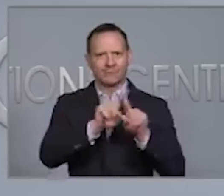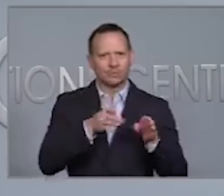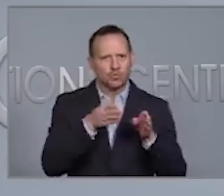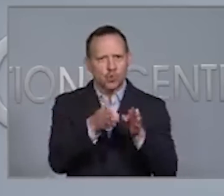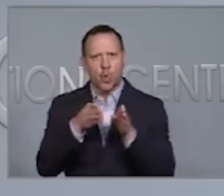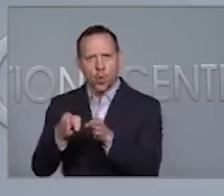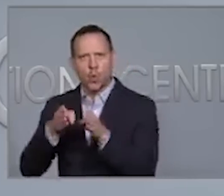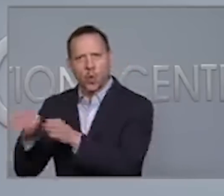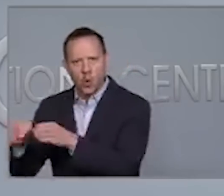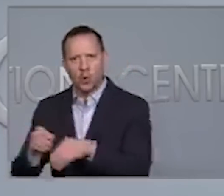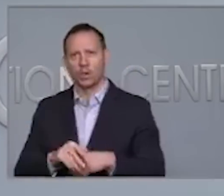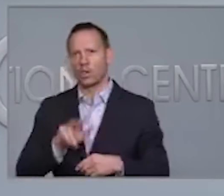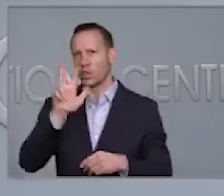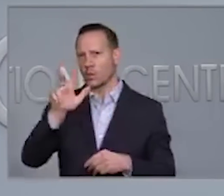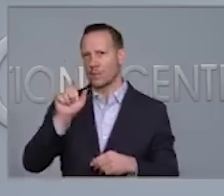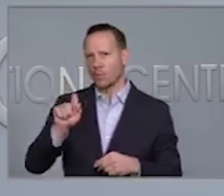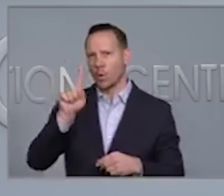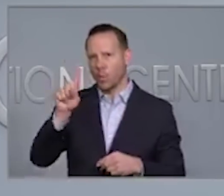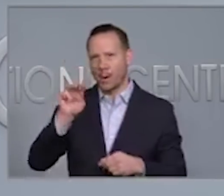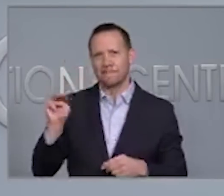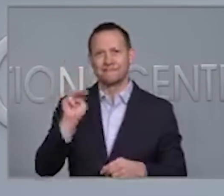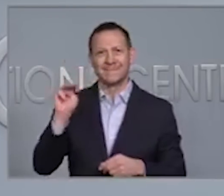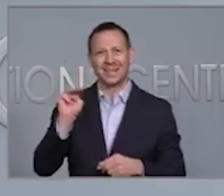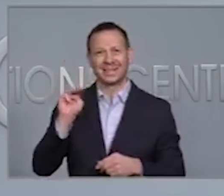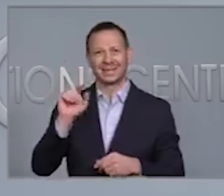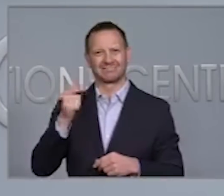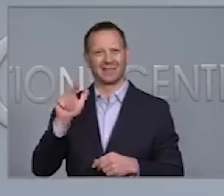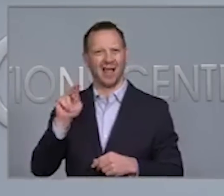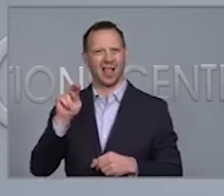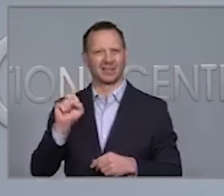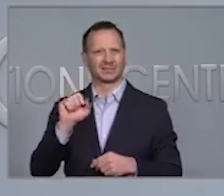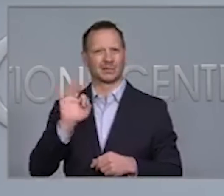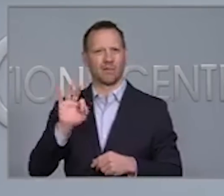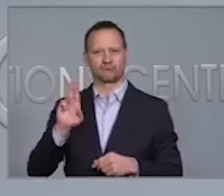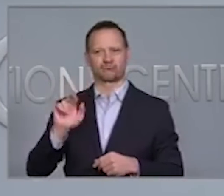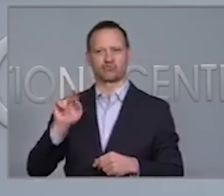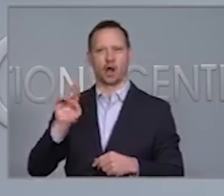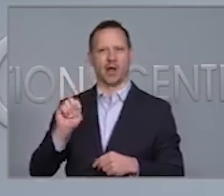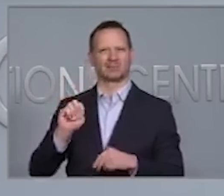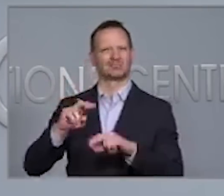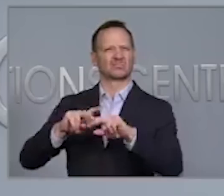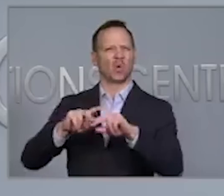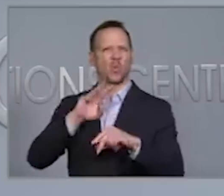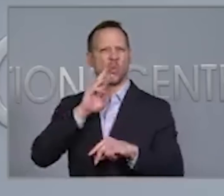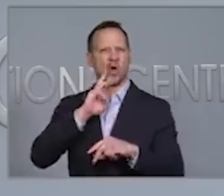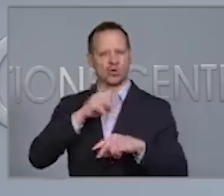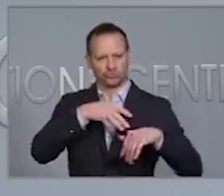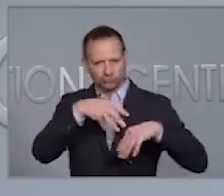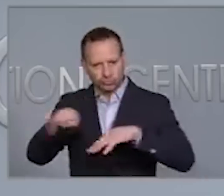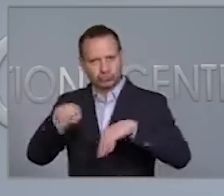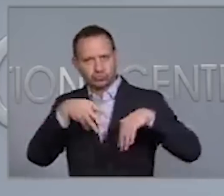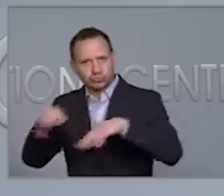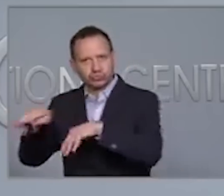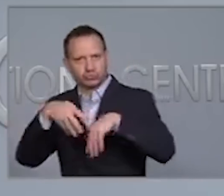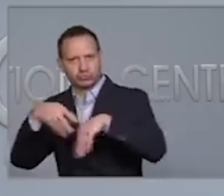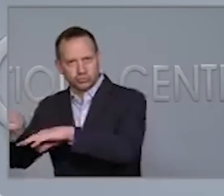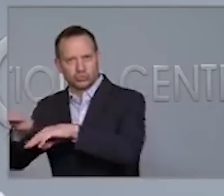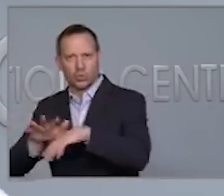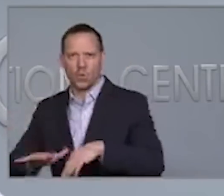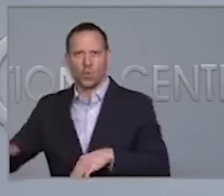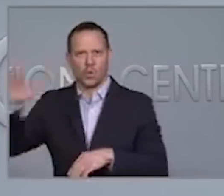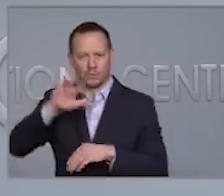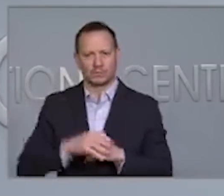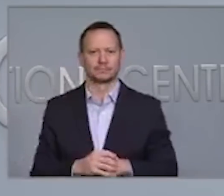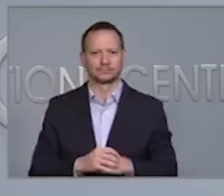spreading 3.1 million gallons of brine. As the storm makes its way across the state, NCDOT is